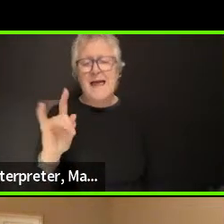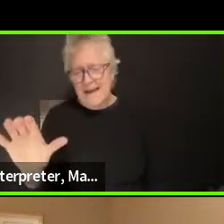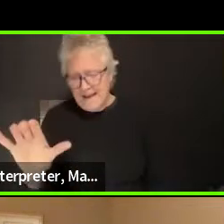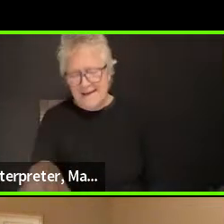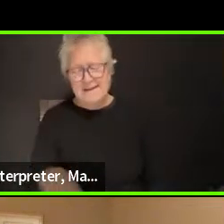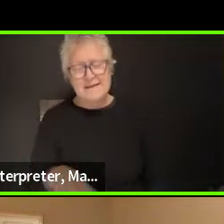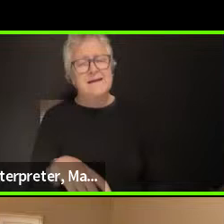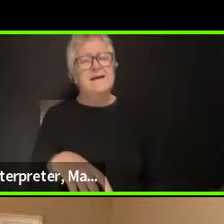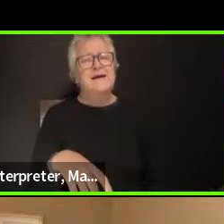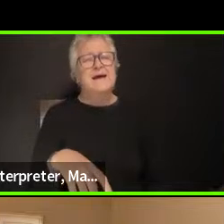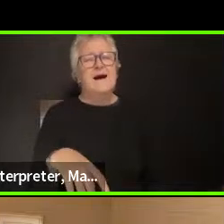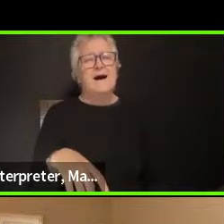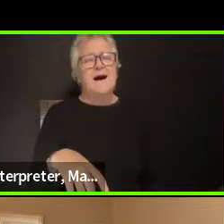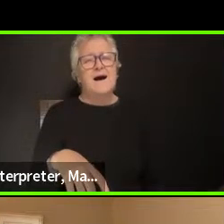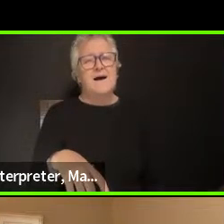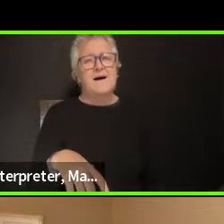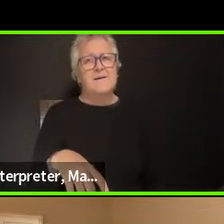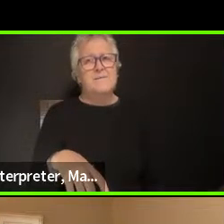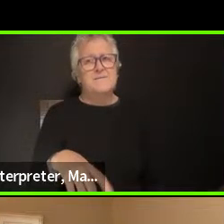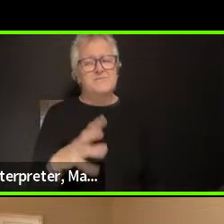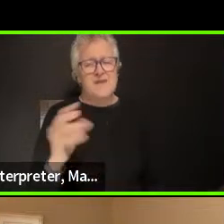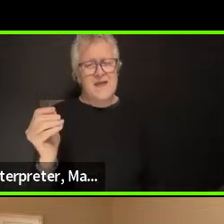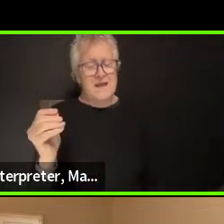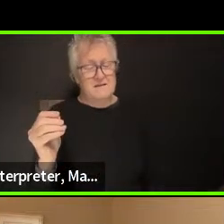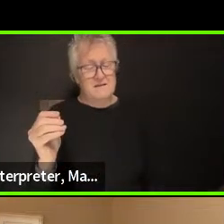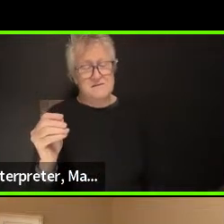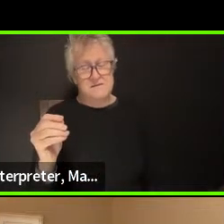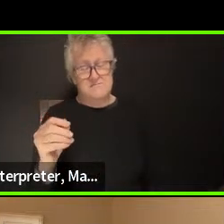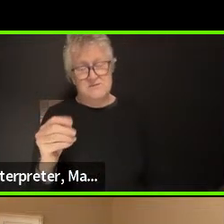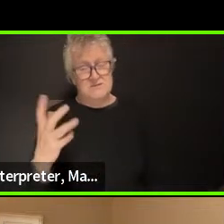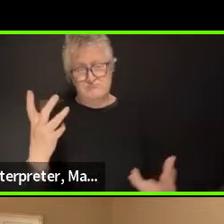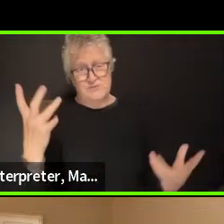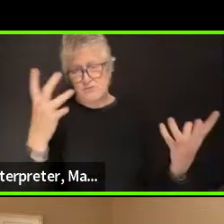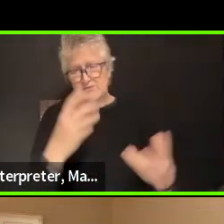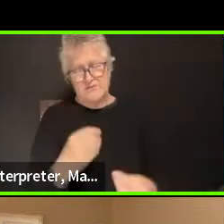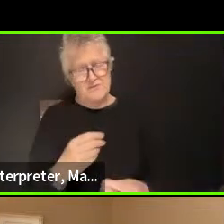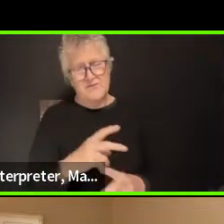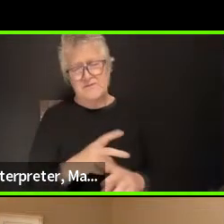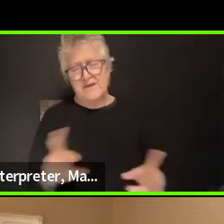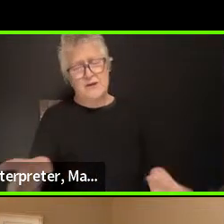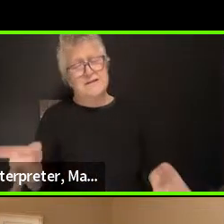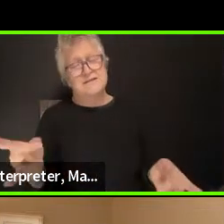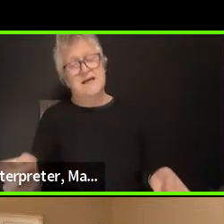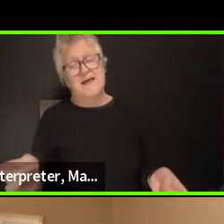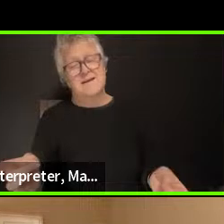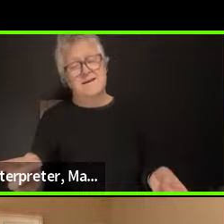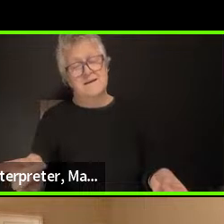Thank you. I'll pass it to, let's see, Albert.